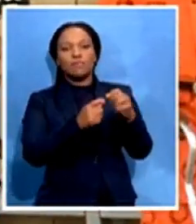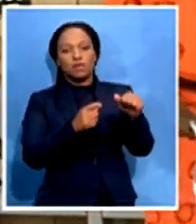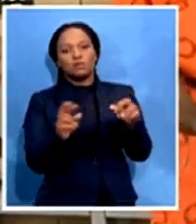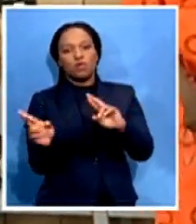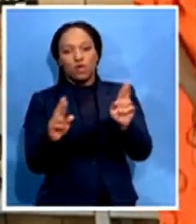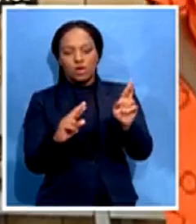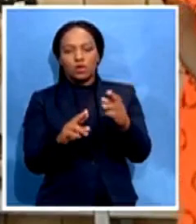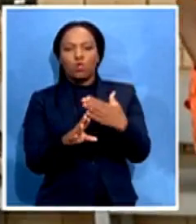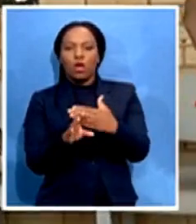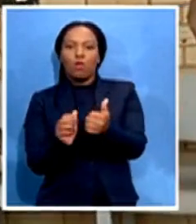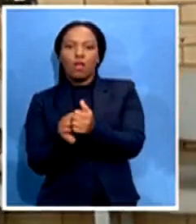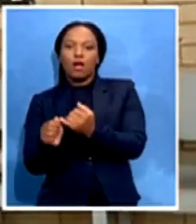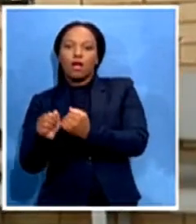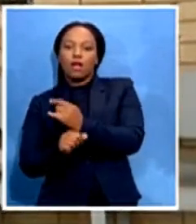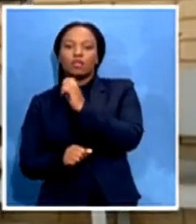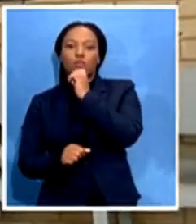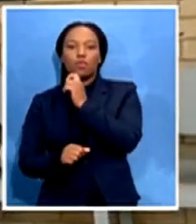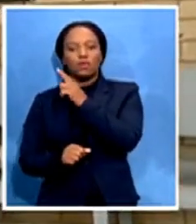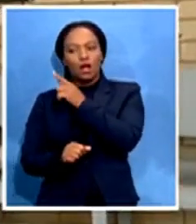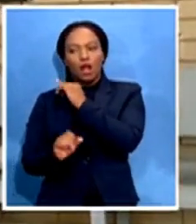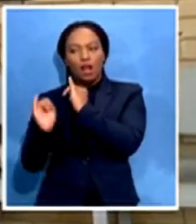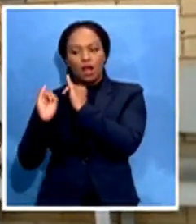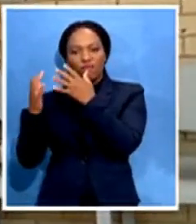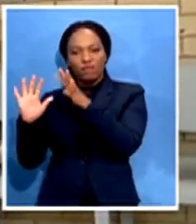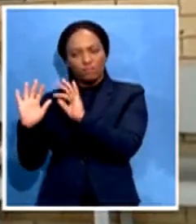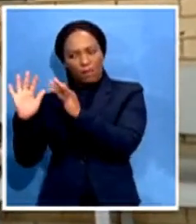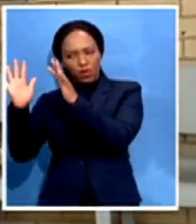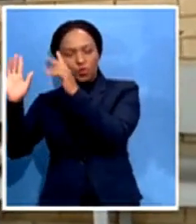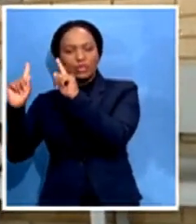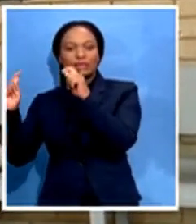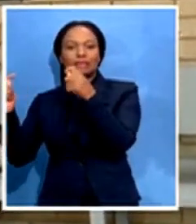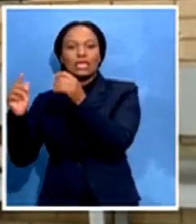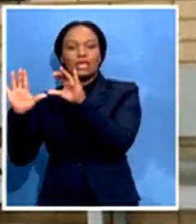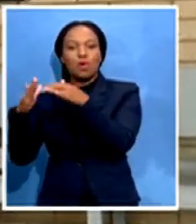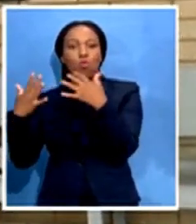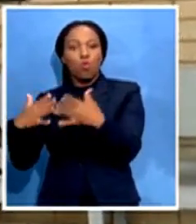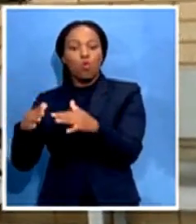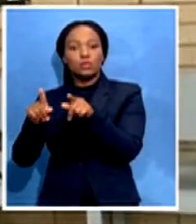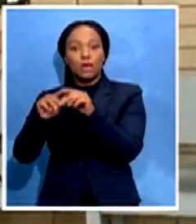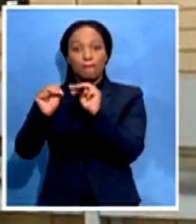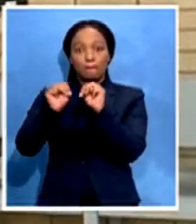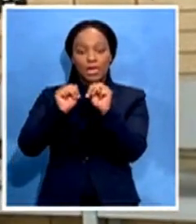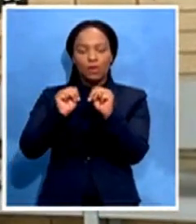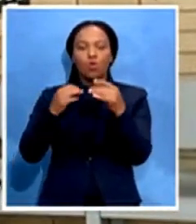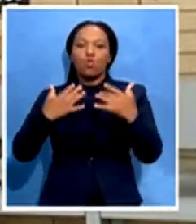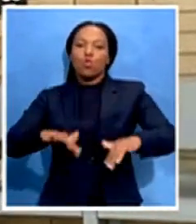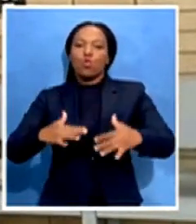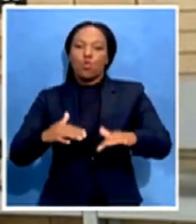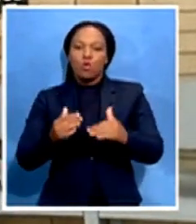can't applaud my team both at a management and on a ground level of how much they did to manage the unknown on that